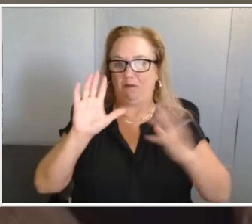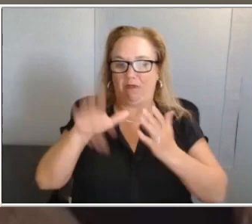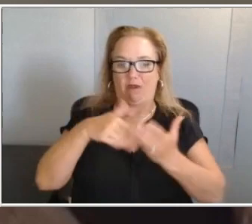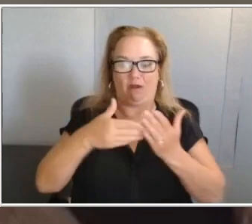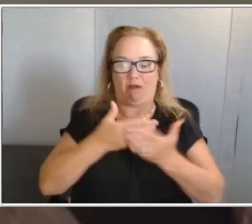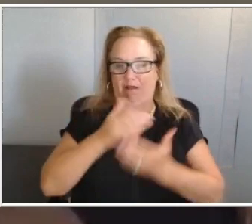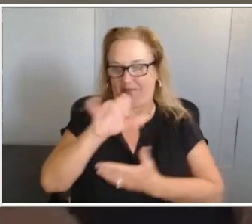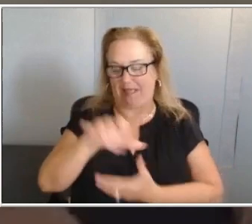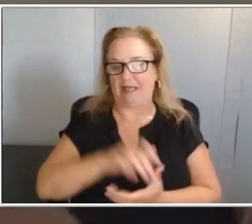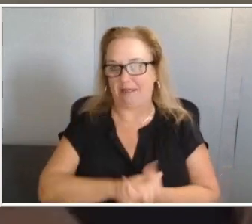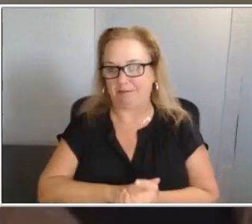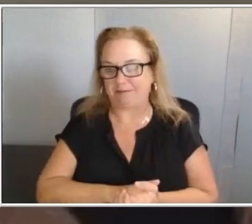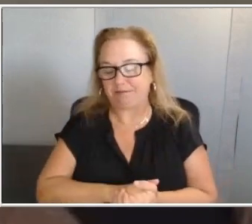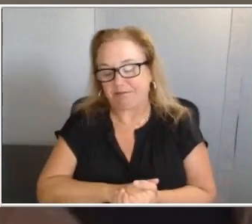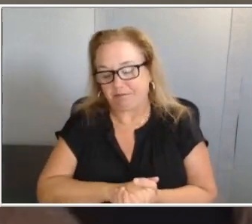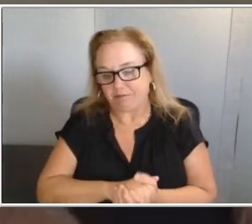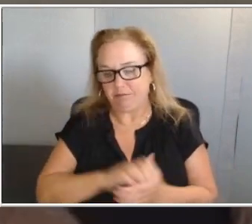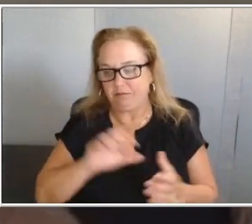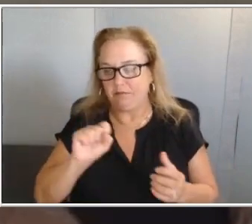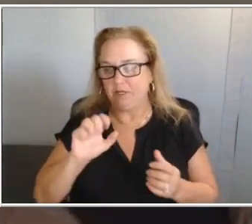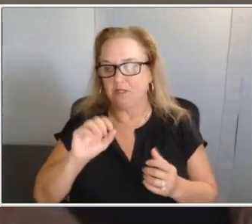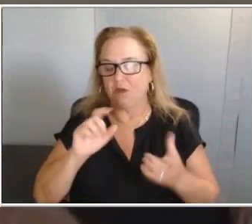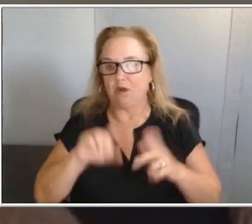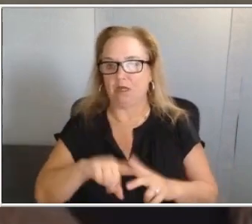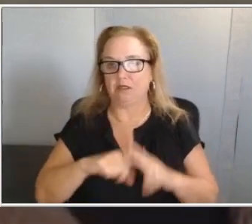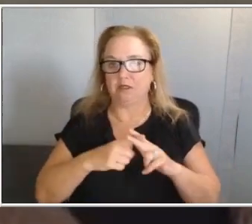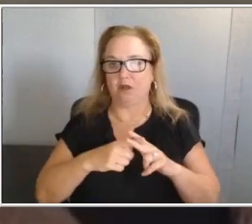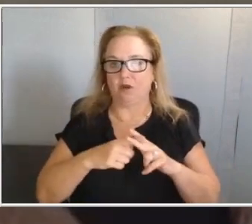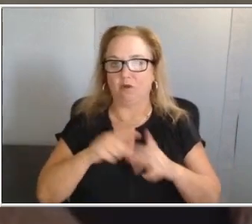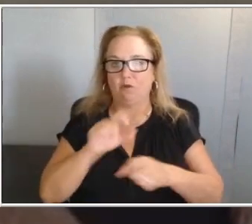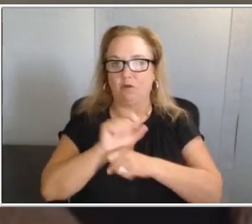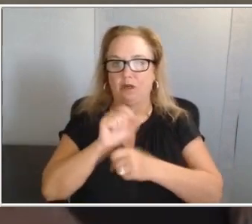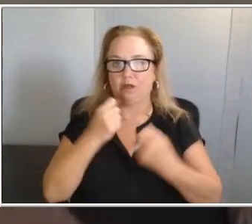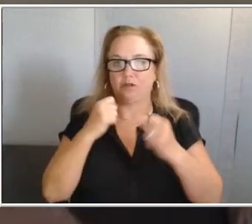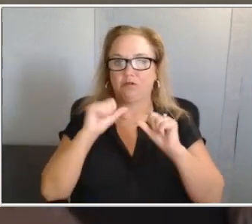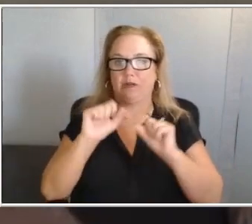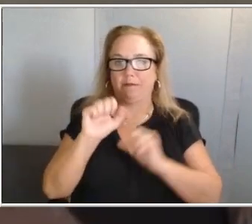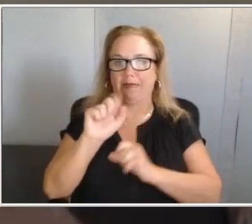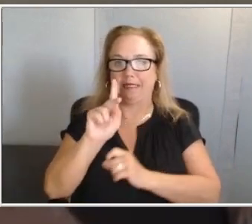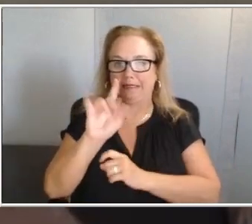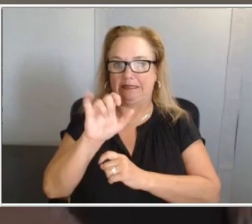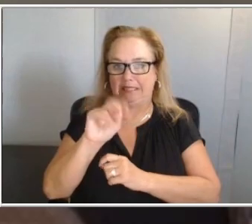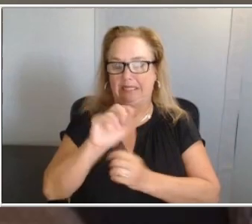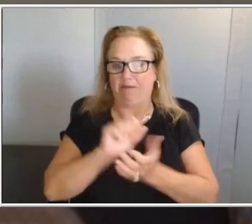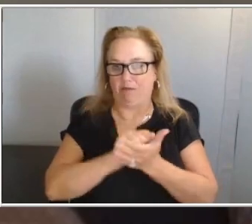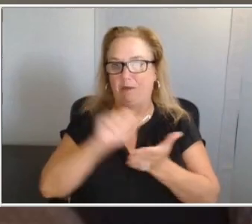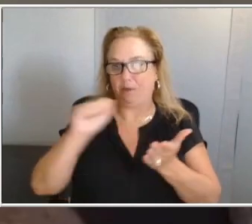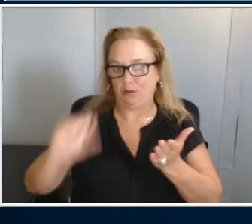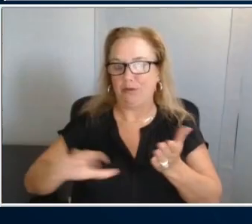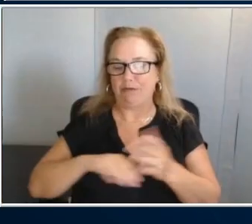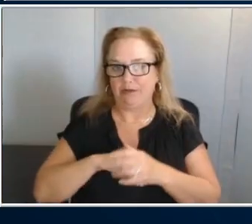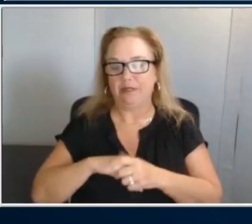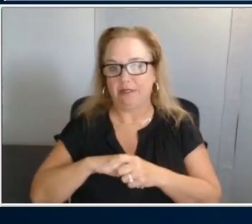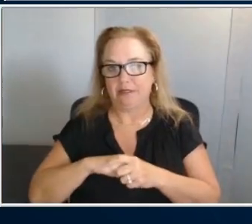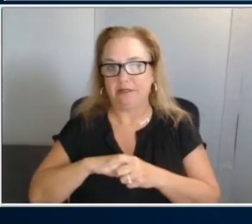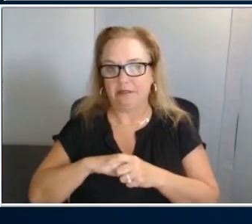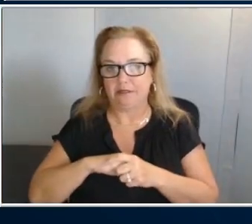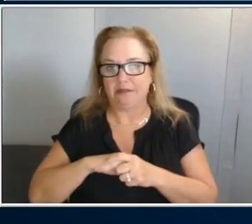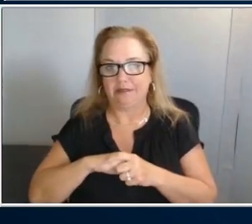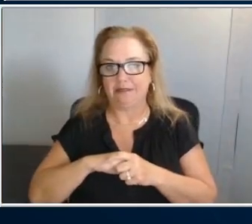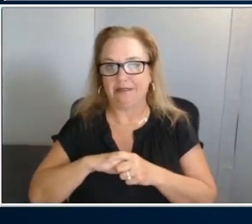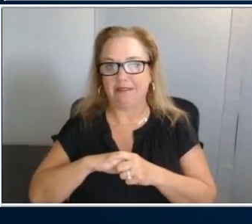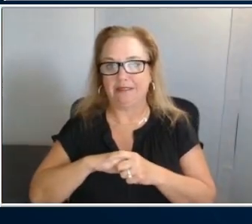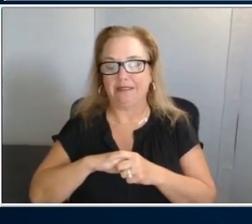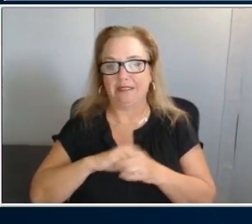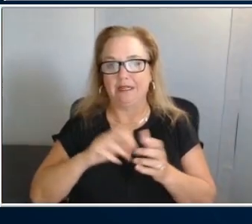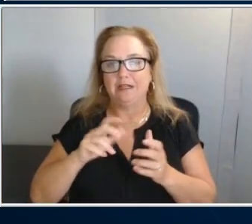of it. So I started working on trying to get my skin removed. And for that journey, we want to